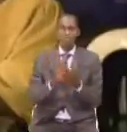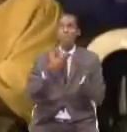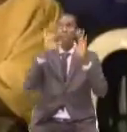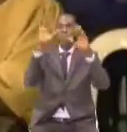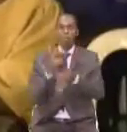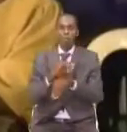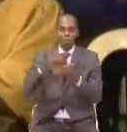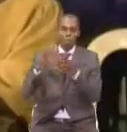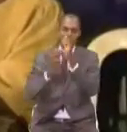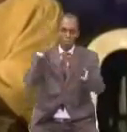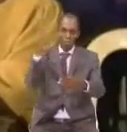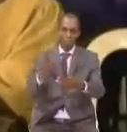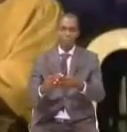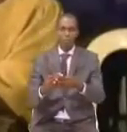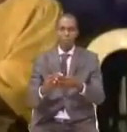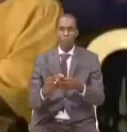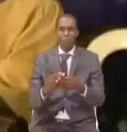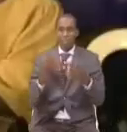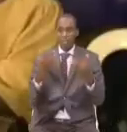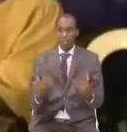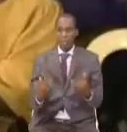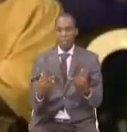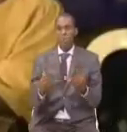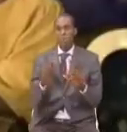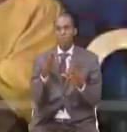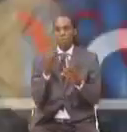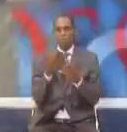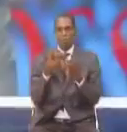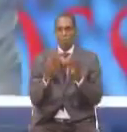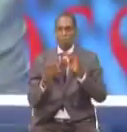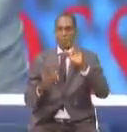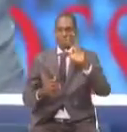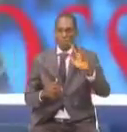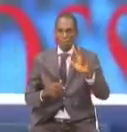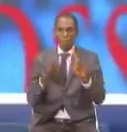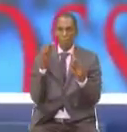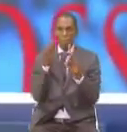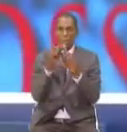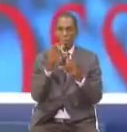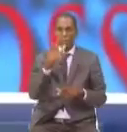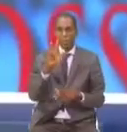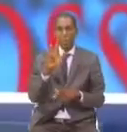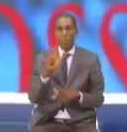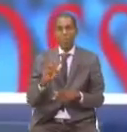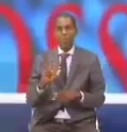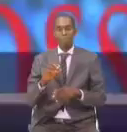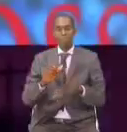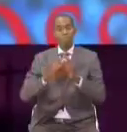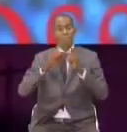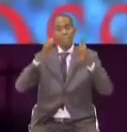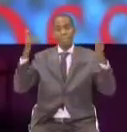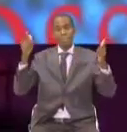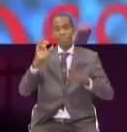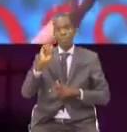name. I'm coming to point number three now. In point number three, supernatural